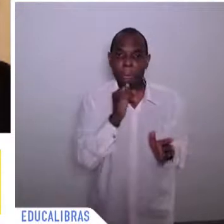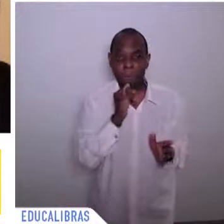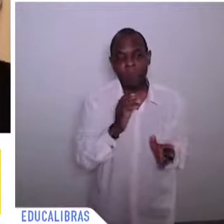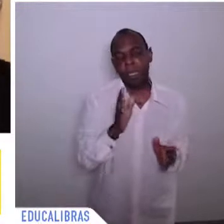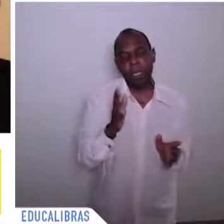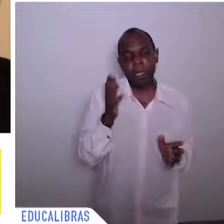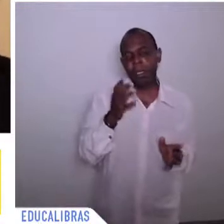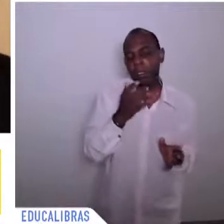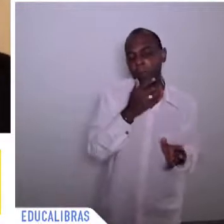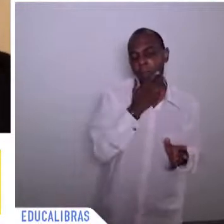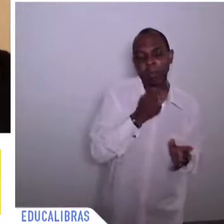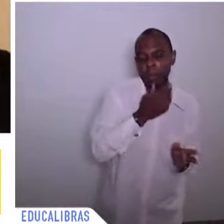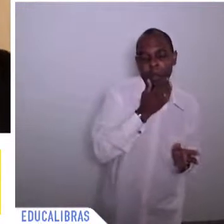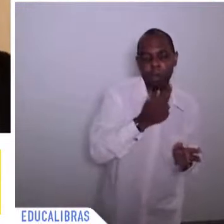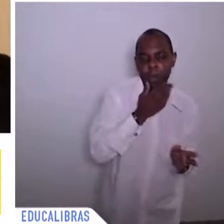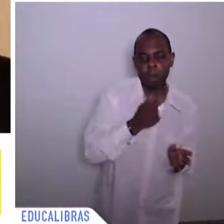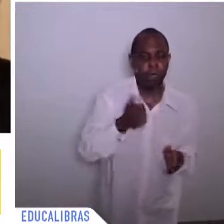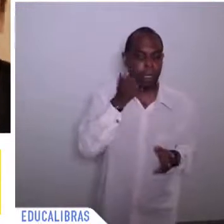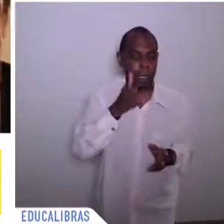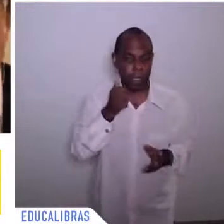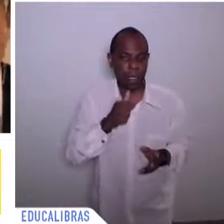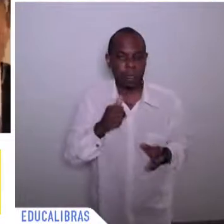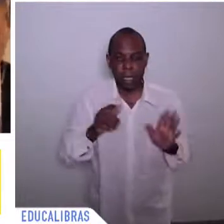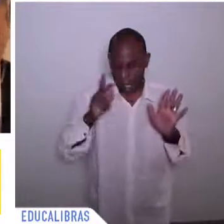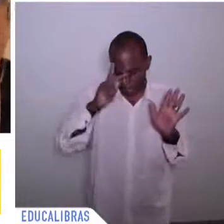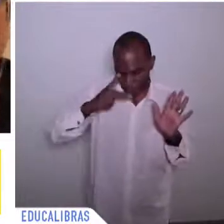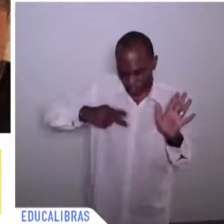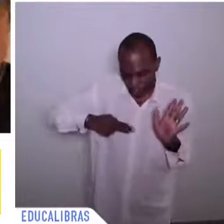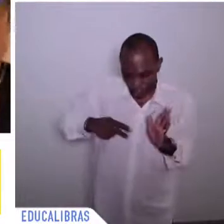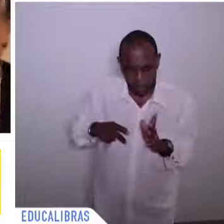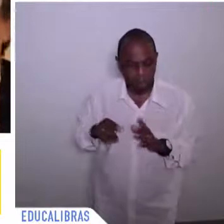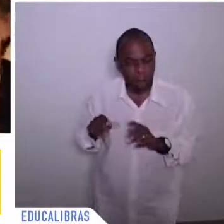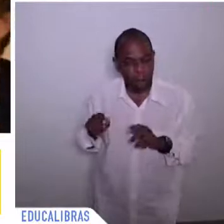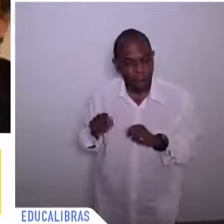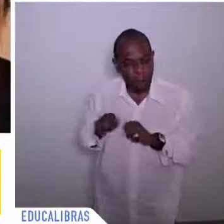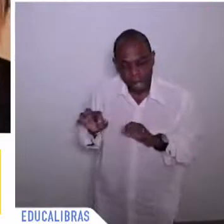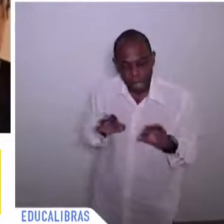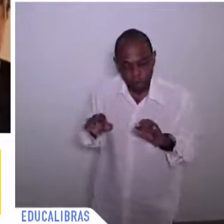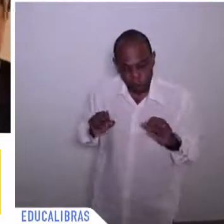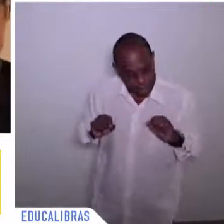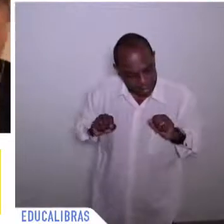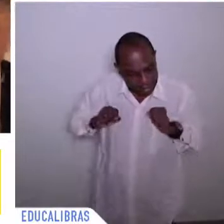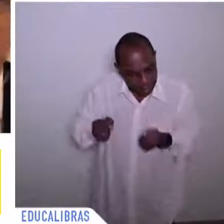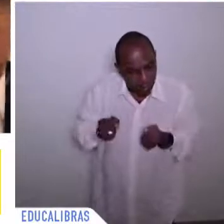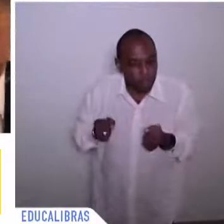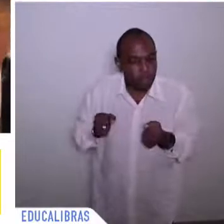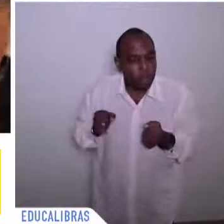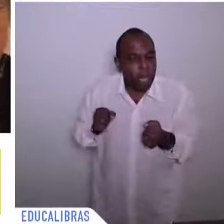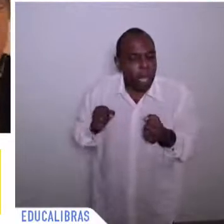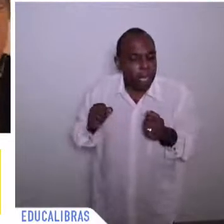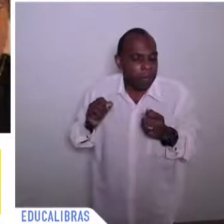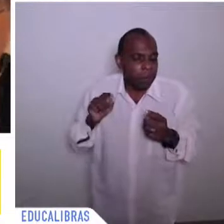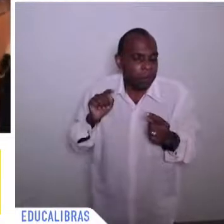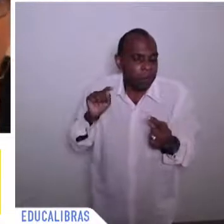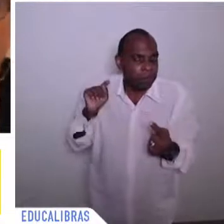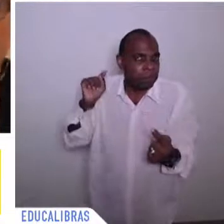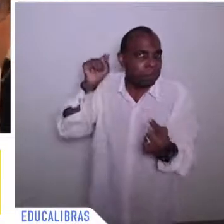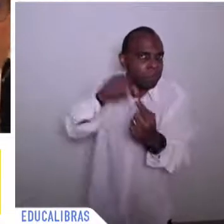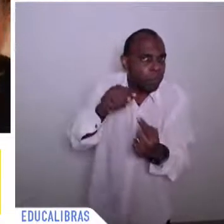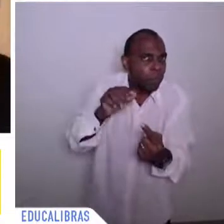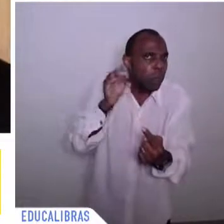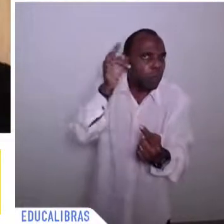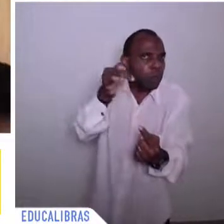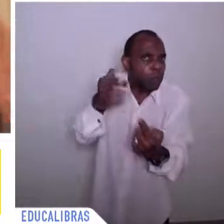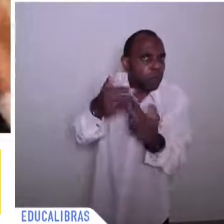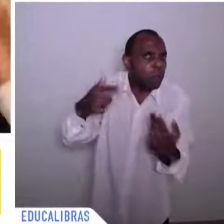I'm a person that believes that men and women create their future. I don't believe in destiny. I think they build